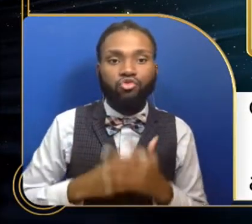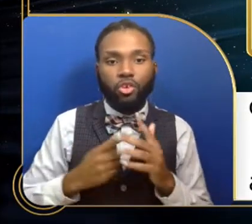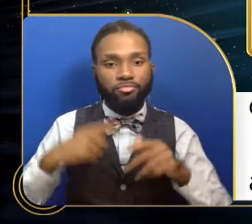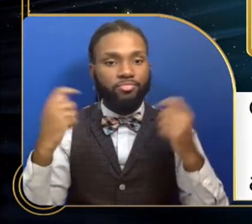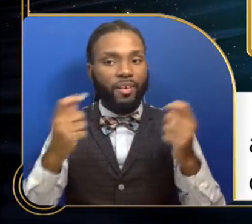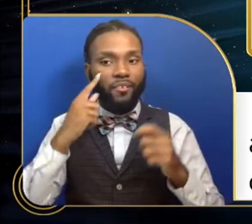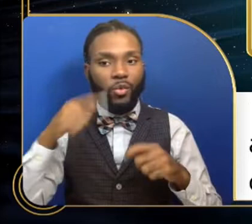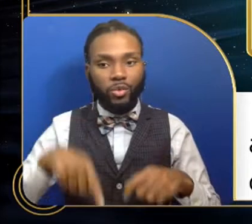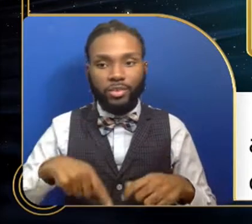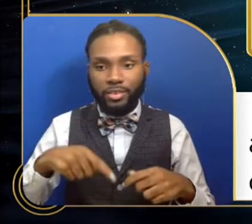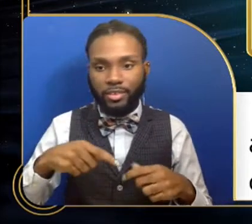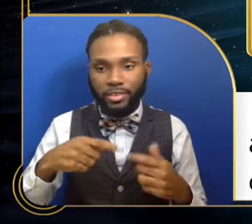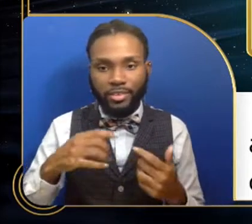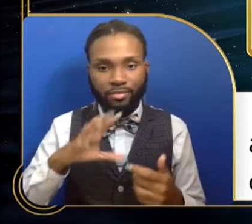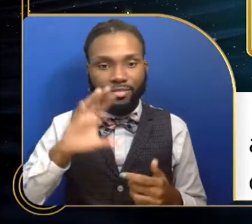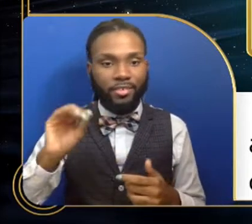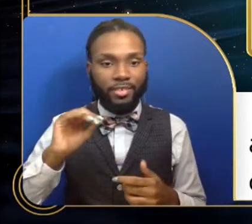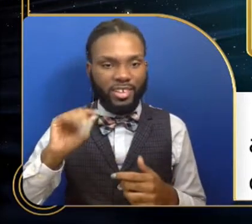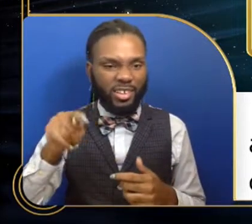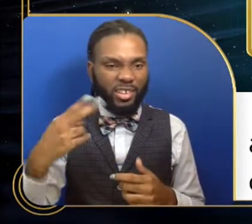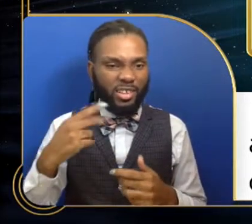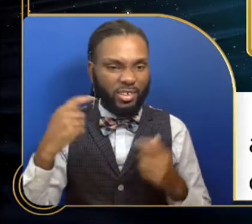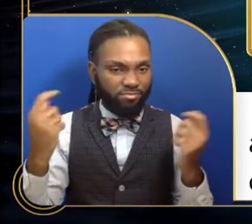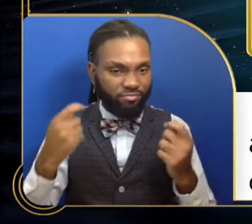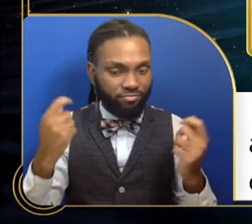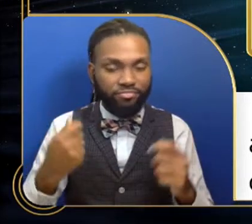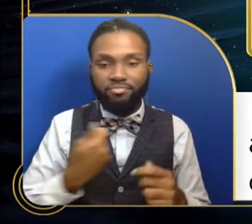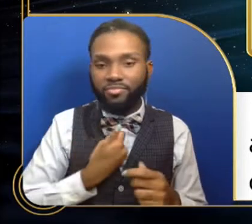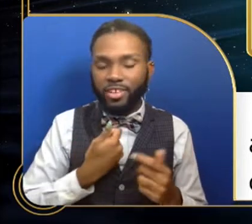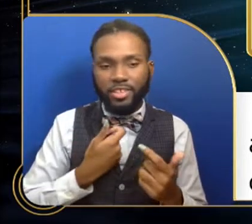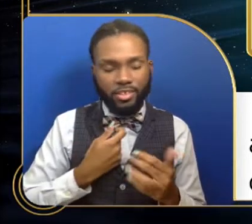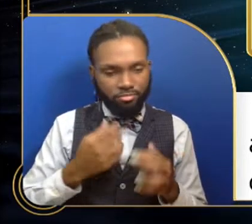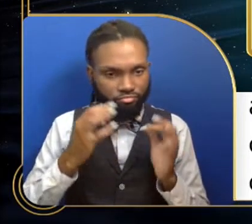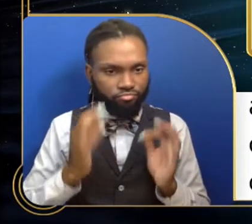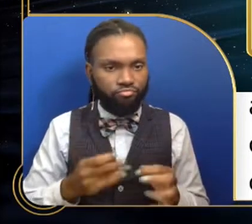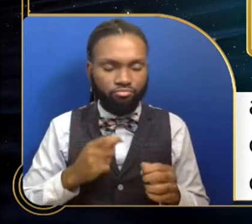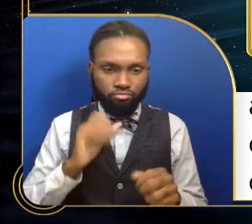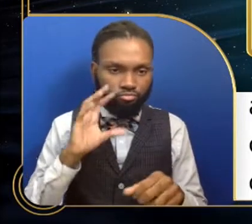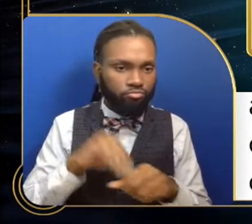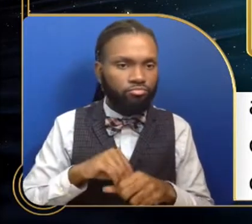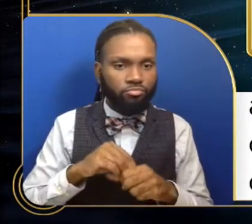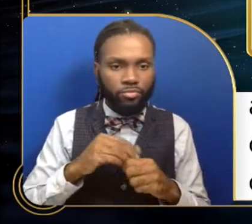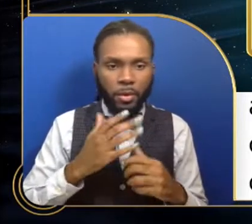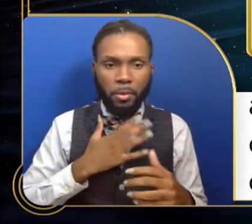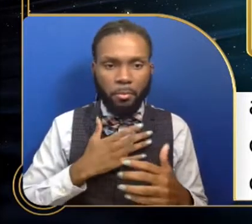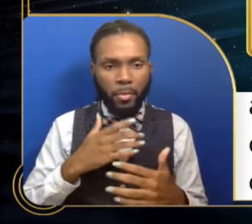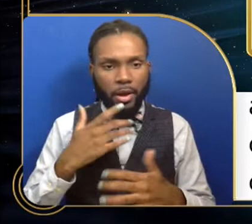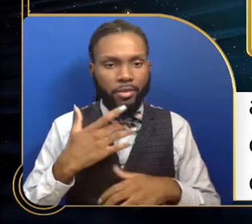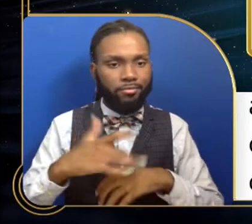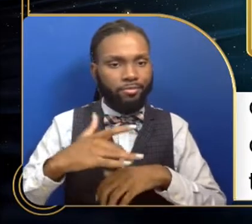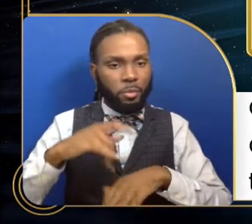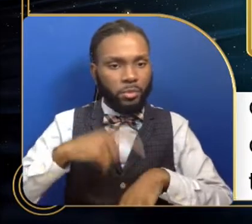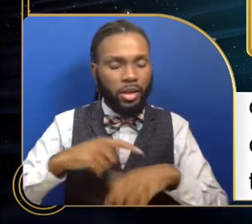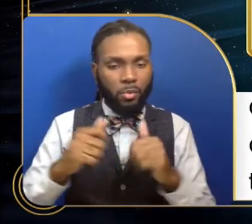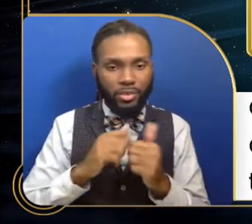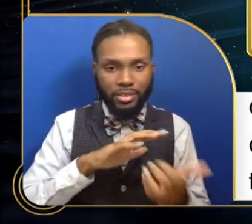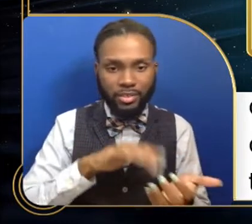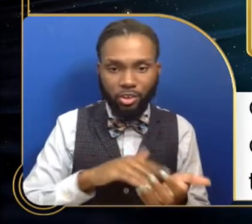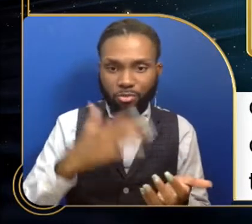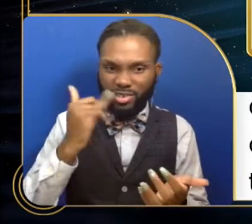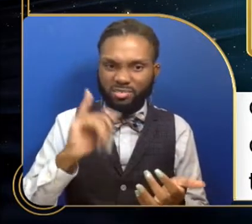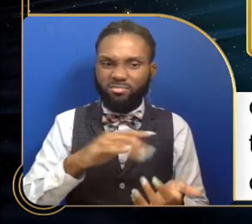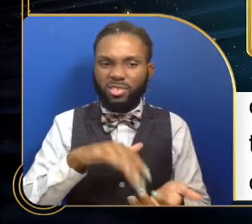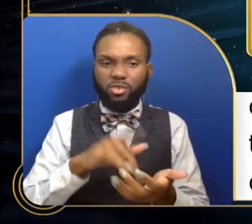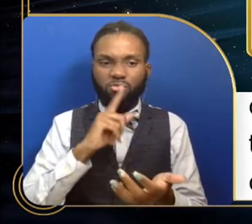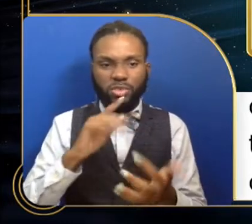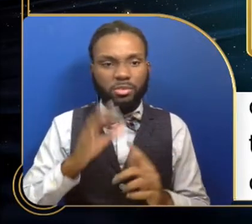anniversary. I've chosen to dedicate my spare time to working with the board and staff of the center because the center is truly special. It's